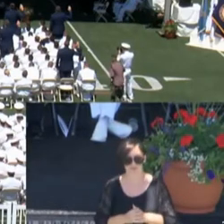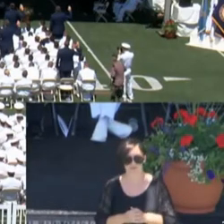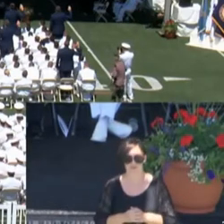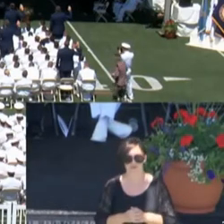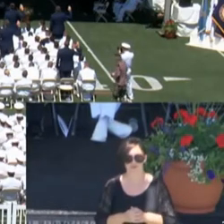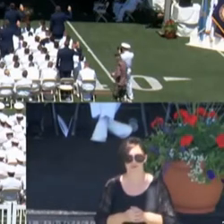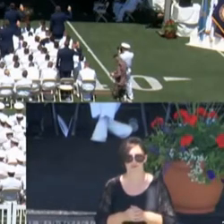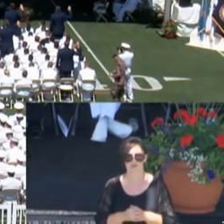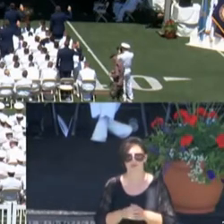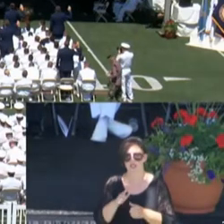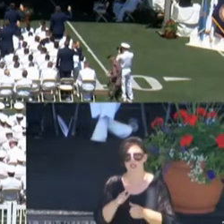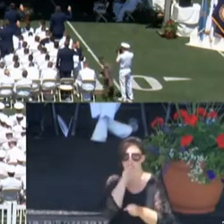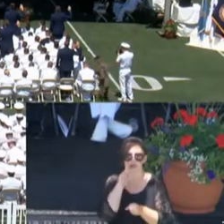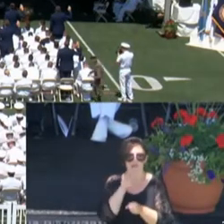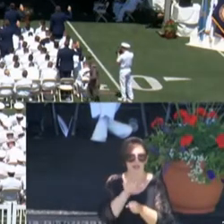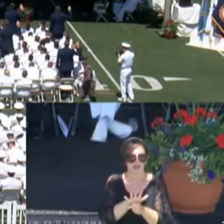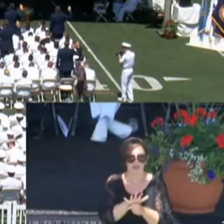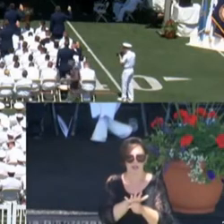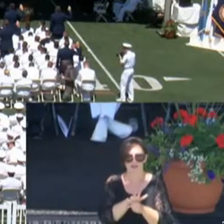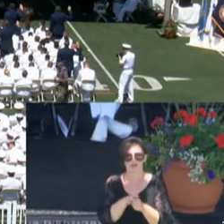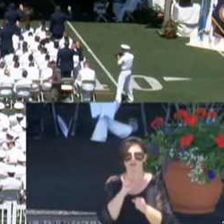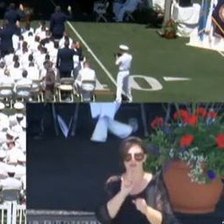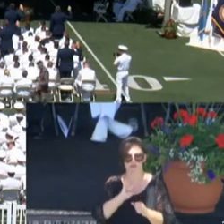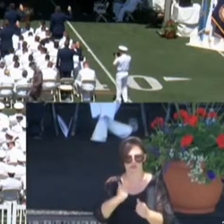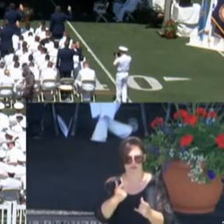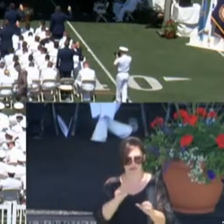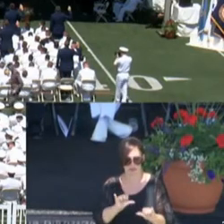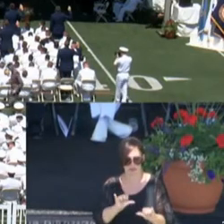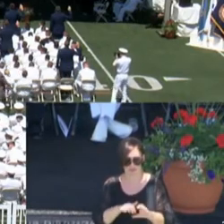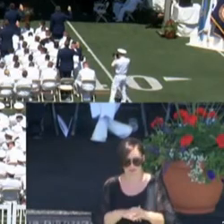that I will bear true faith and allegiance to the same,